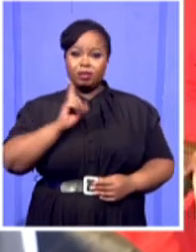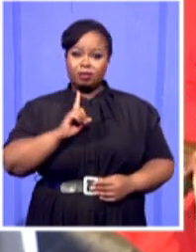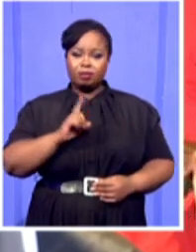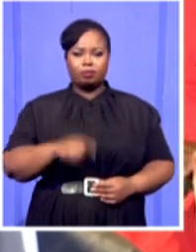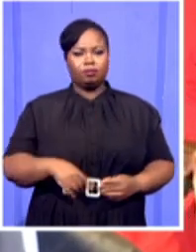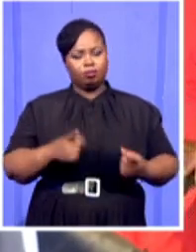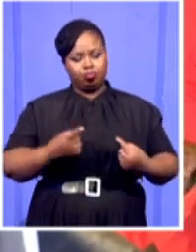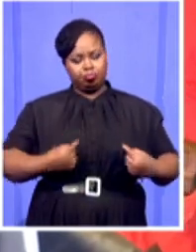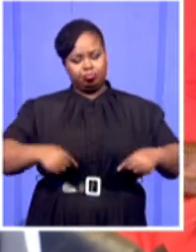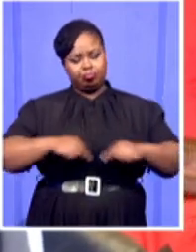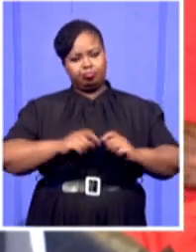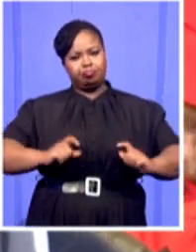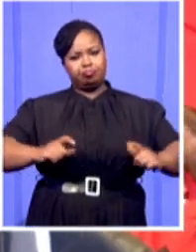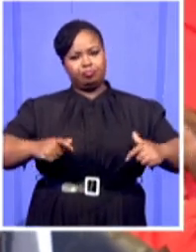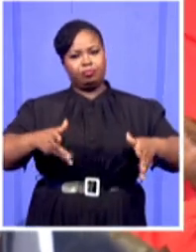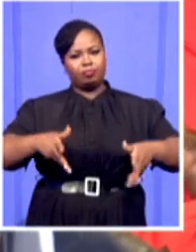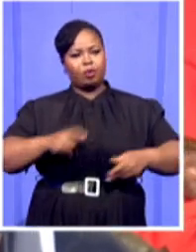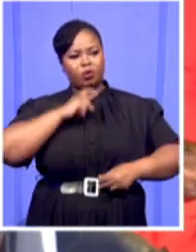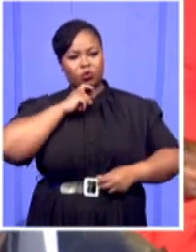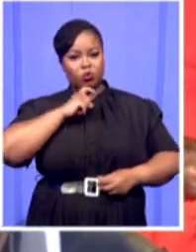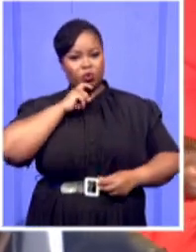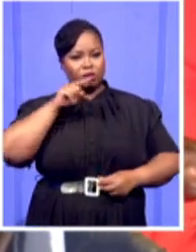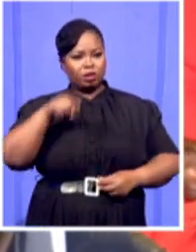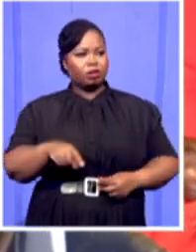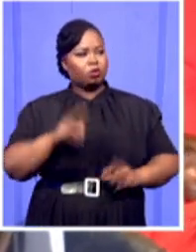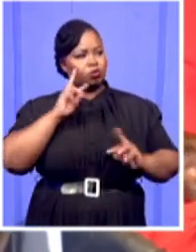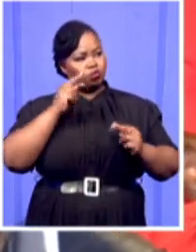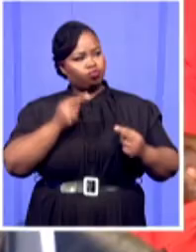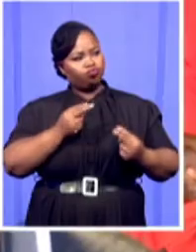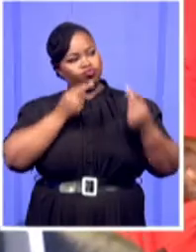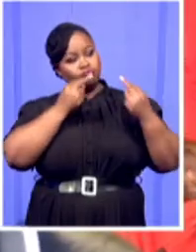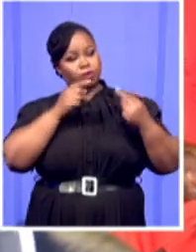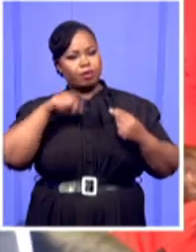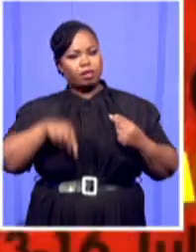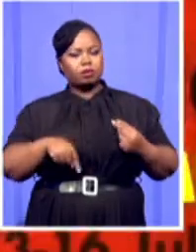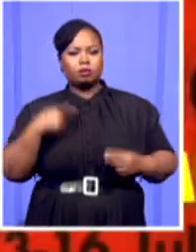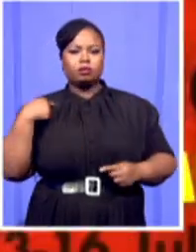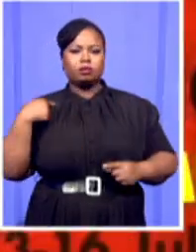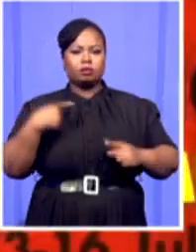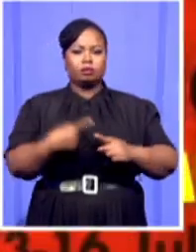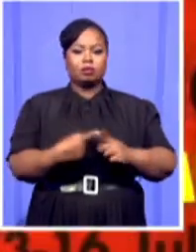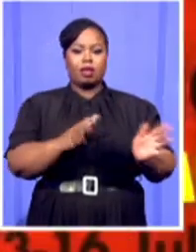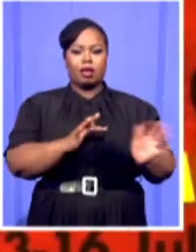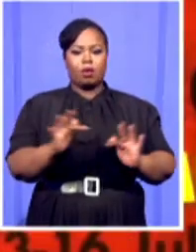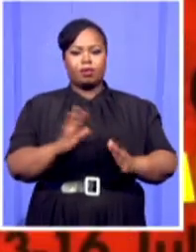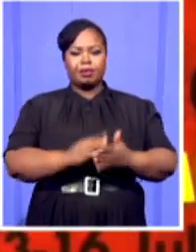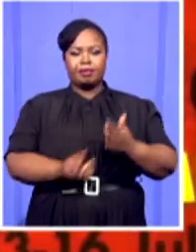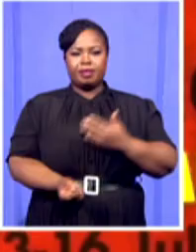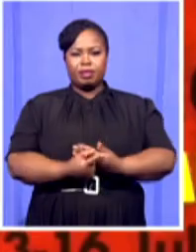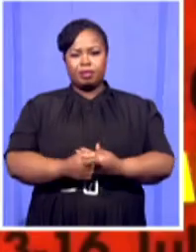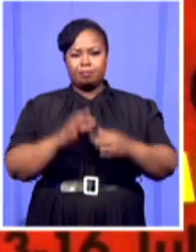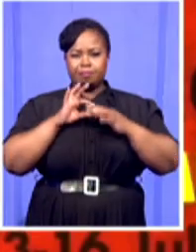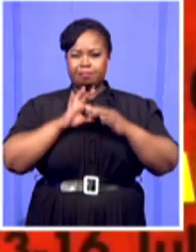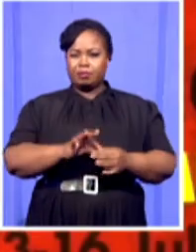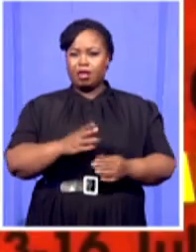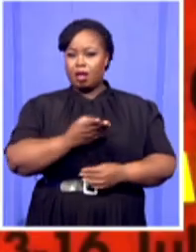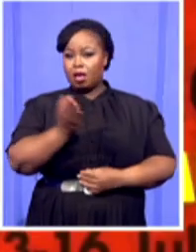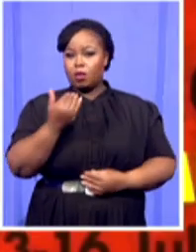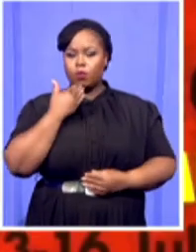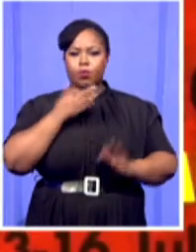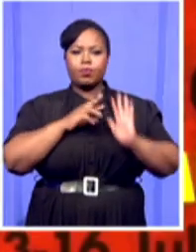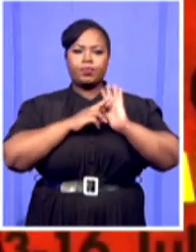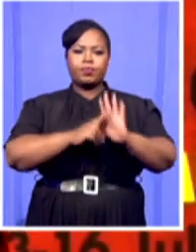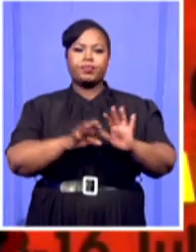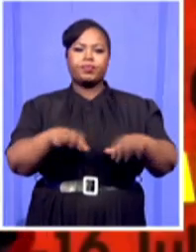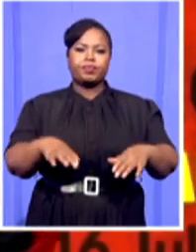this Congress as the party to reflect where are we in relation to those that we represent as